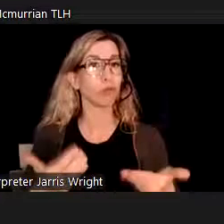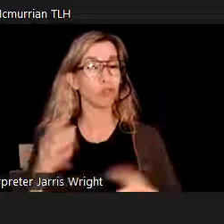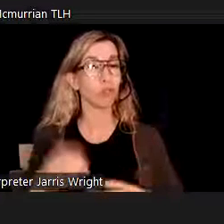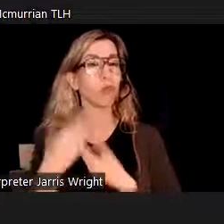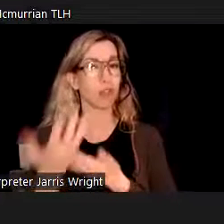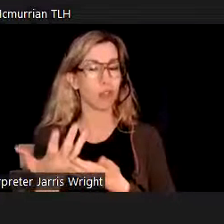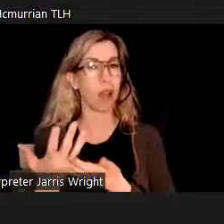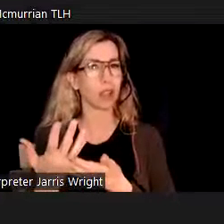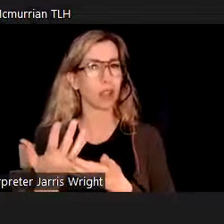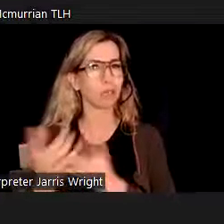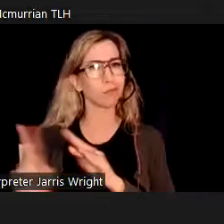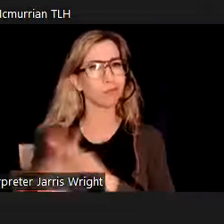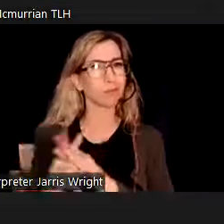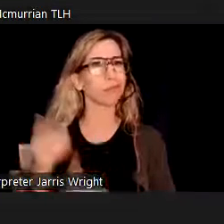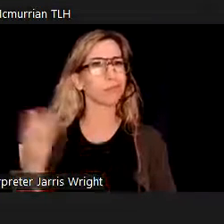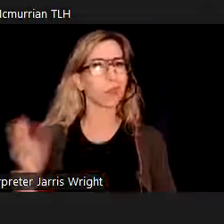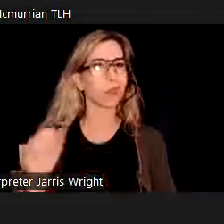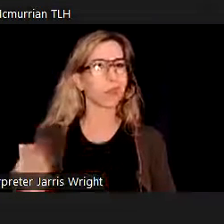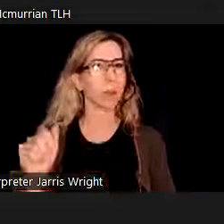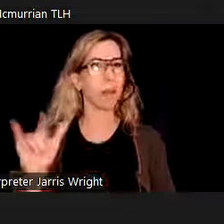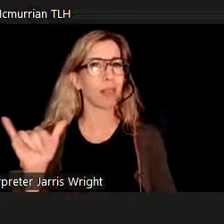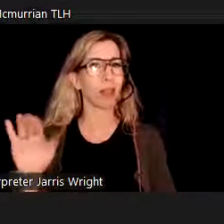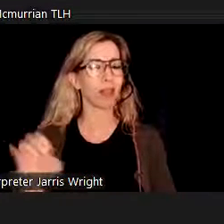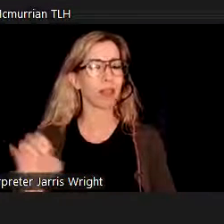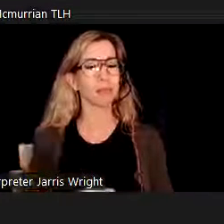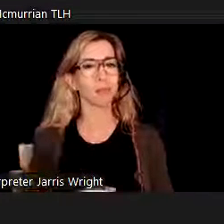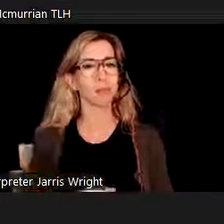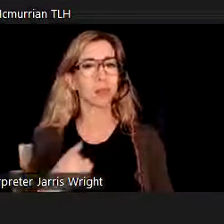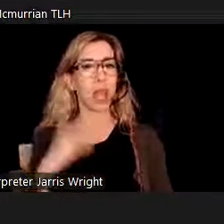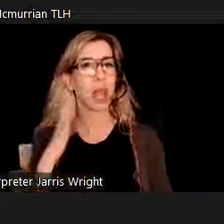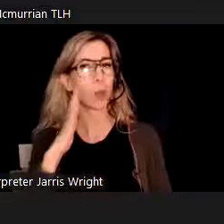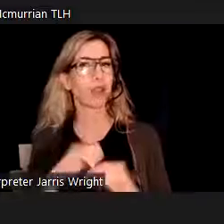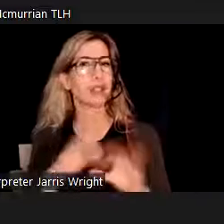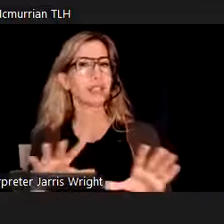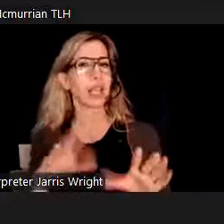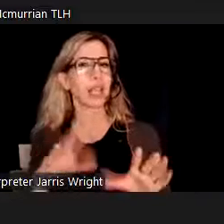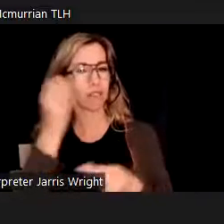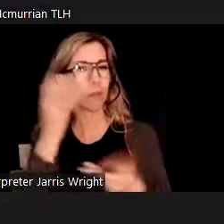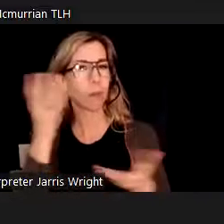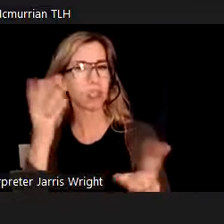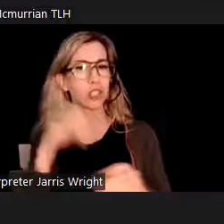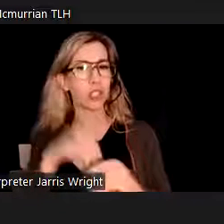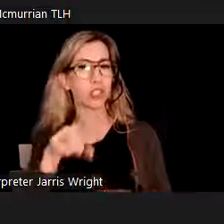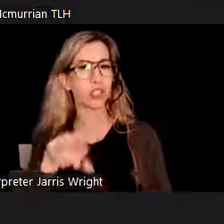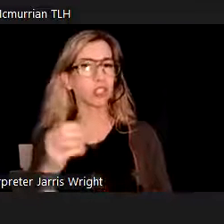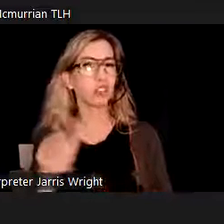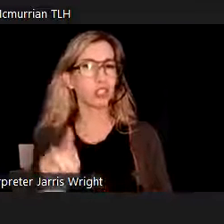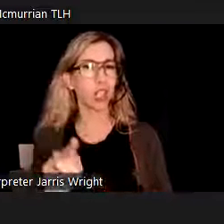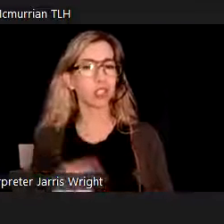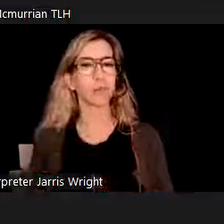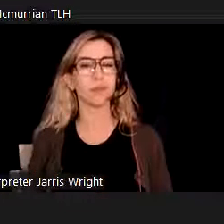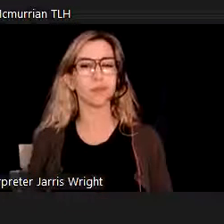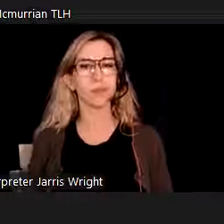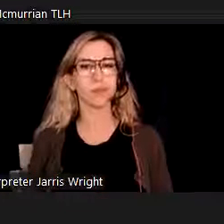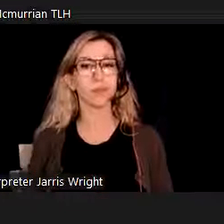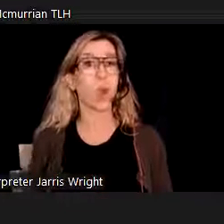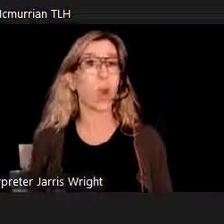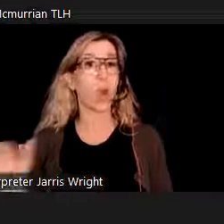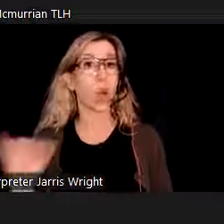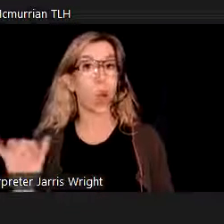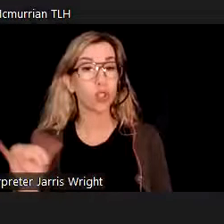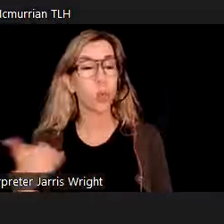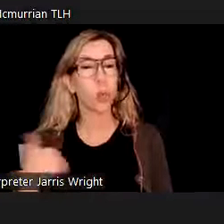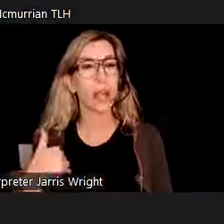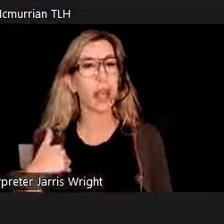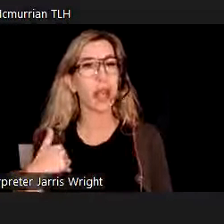CAP Alliance. I will put the info in the chat. Additionally, there's the Sober